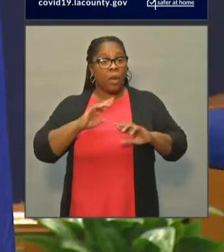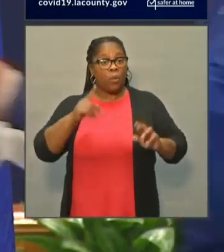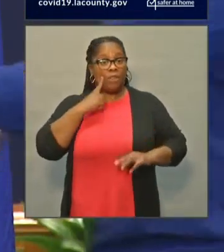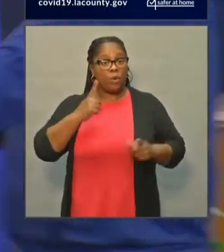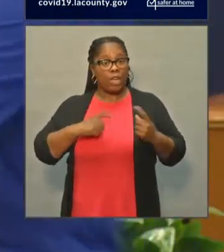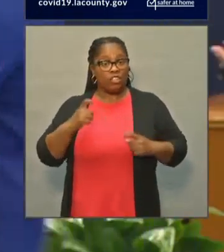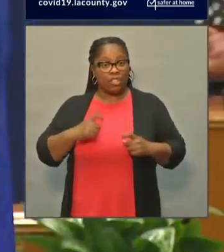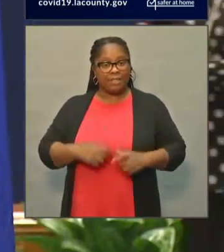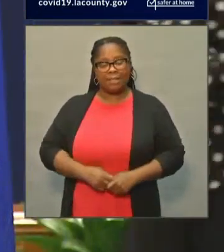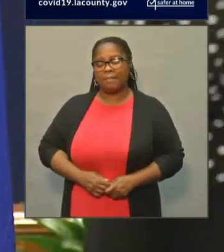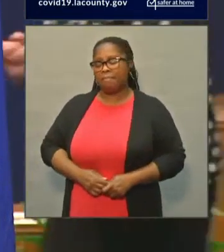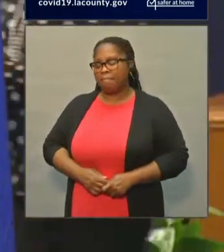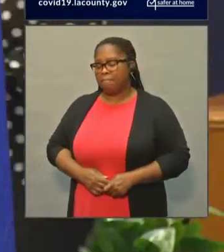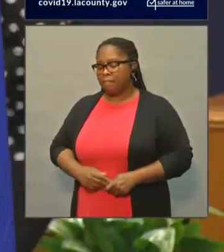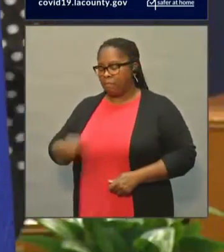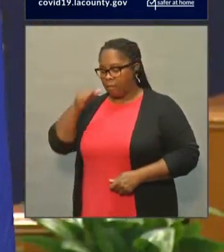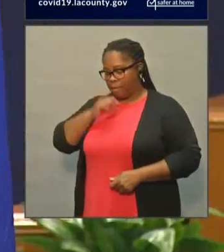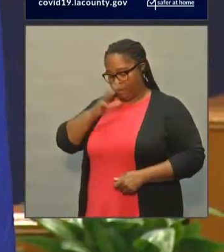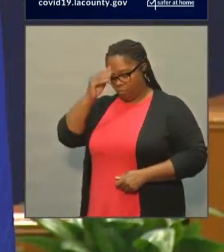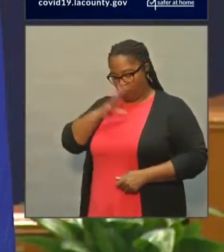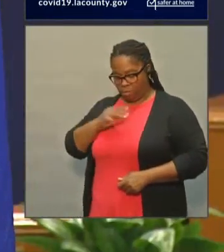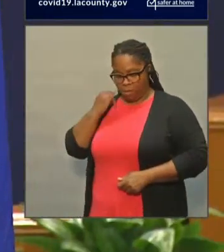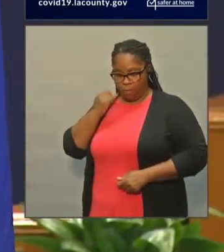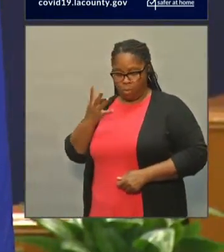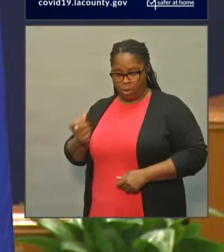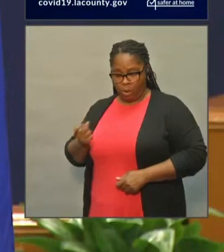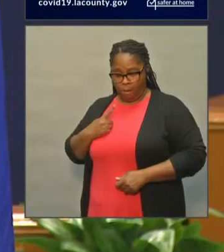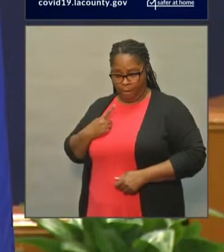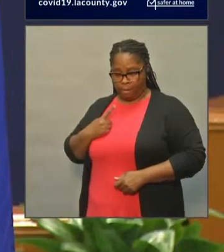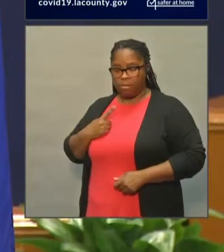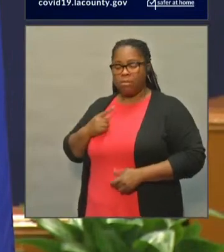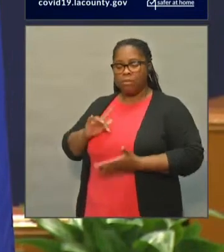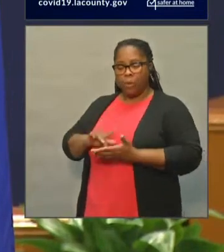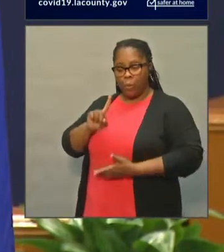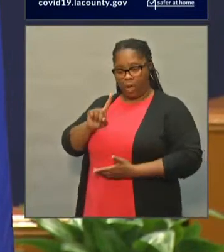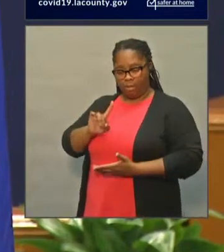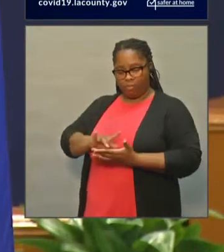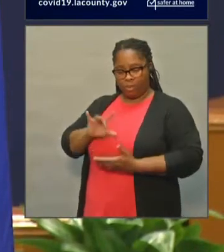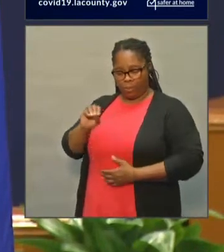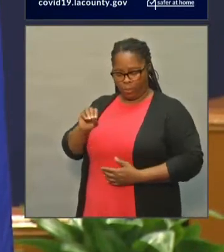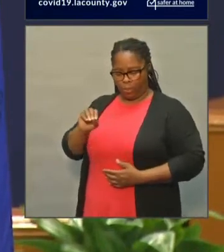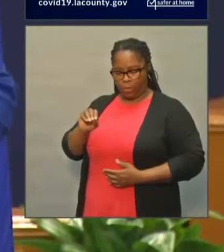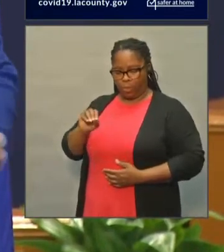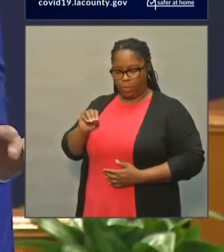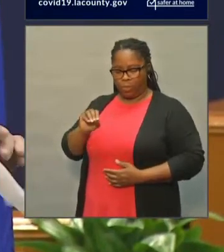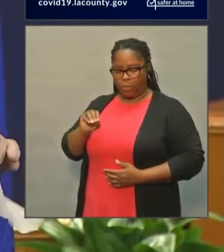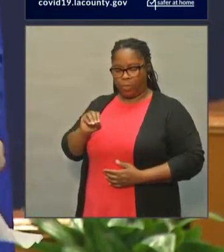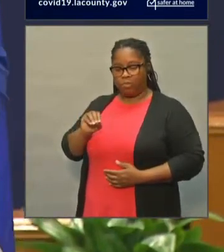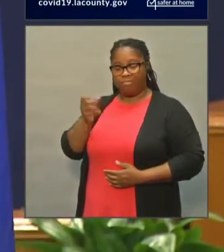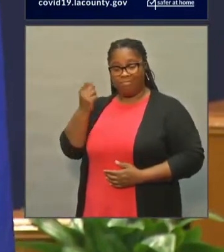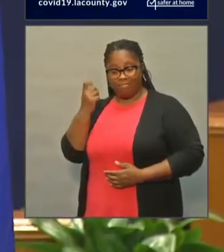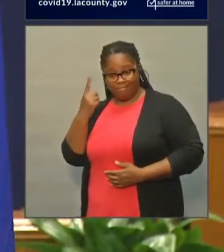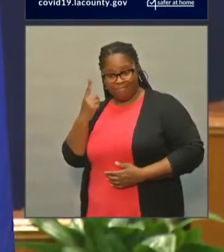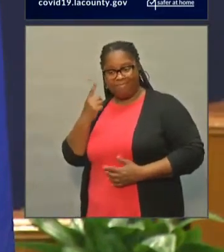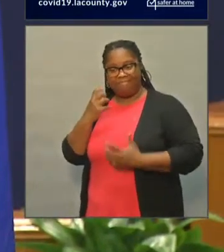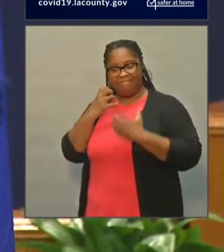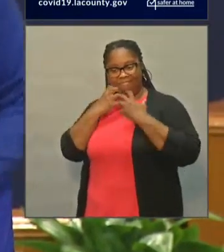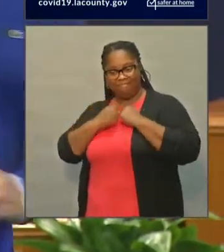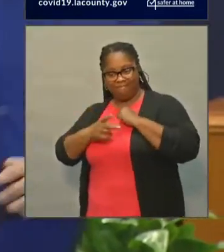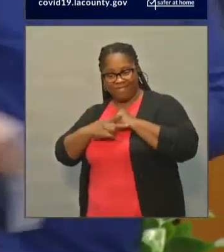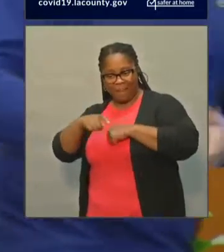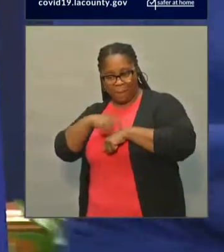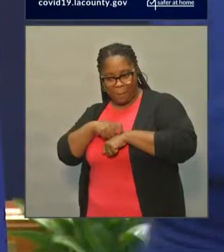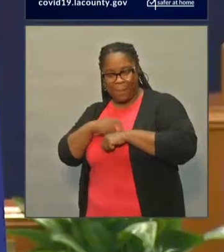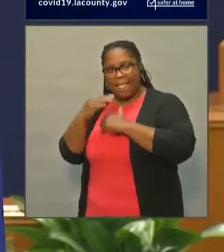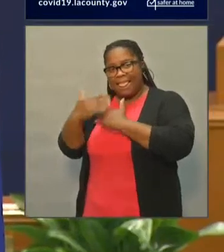Okay, ladies and gentlemen, if you do wish to ask a question, please press 1, then 0. And as a reminder, in the interest of time, please limit